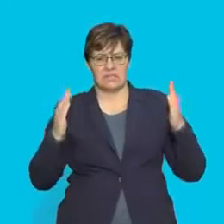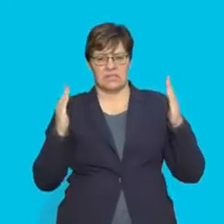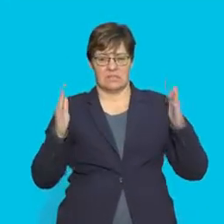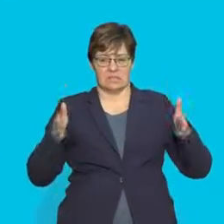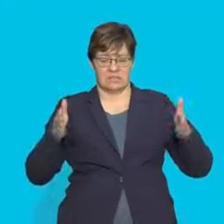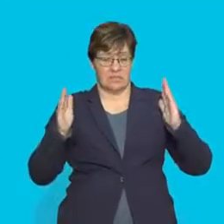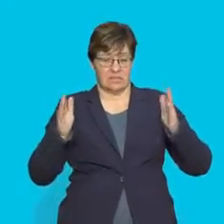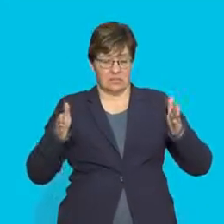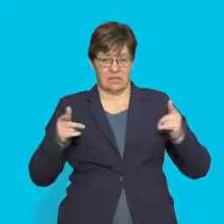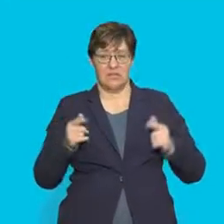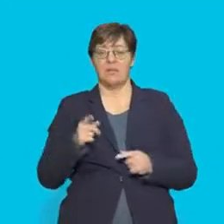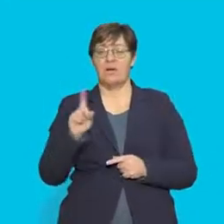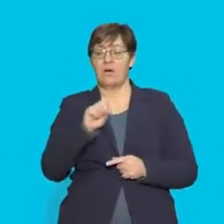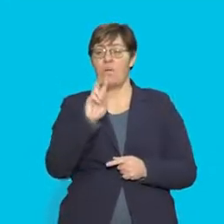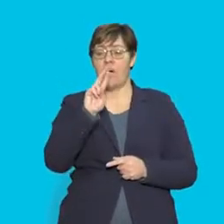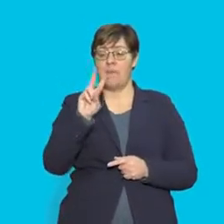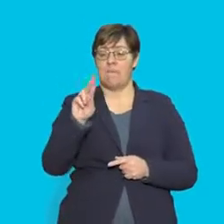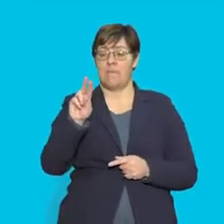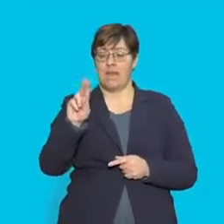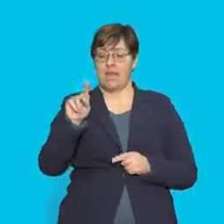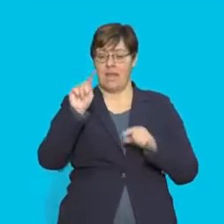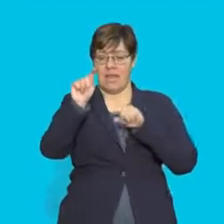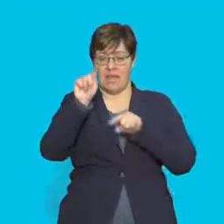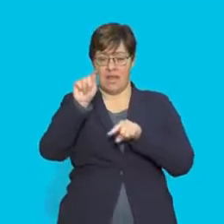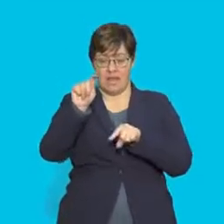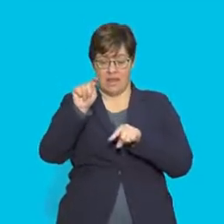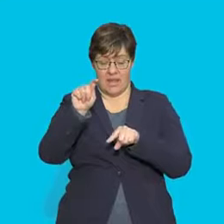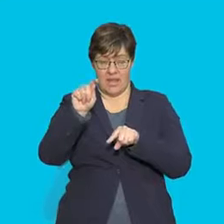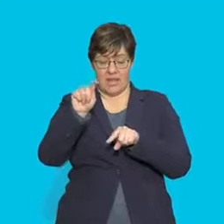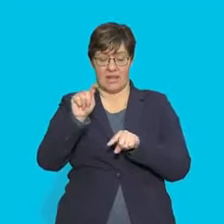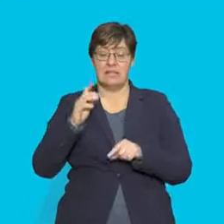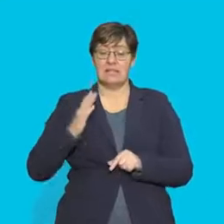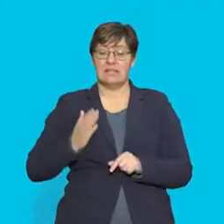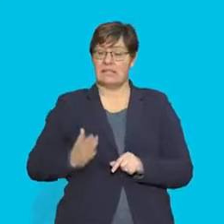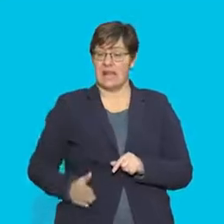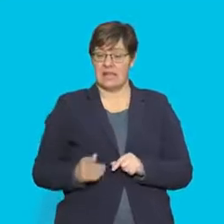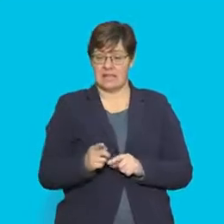right? One pair of